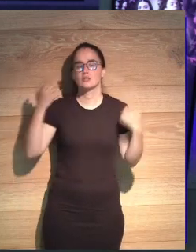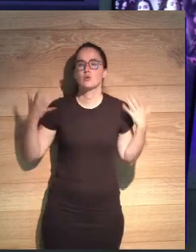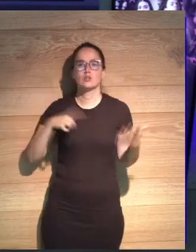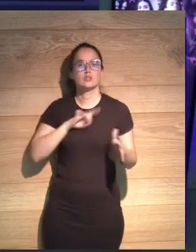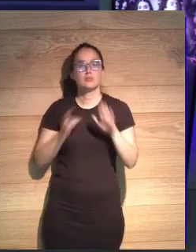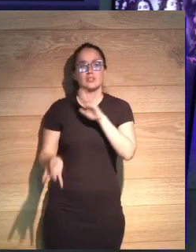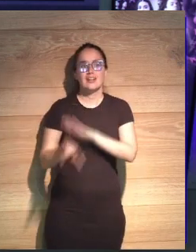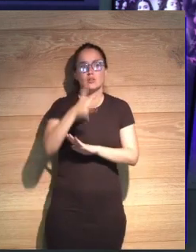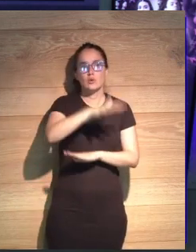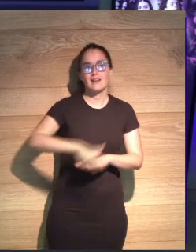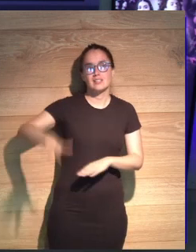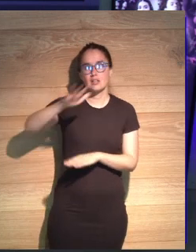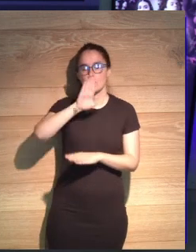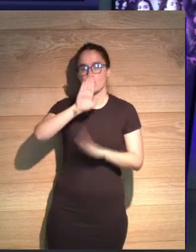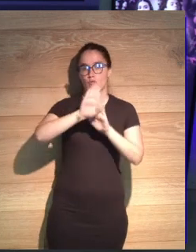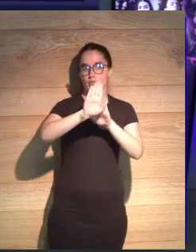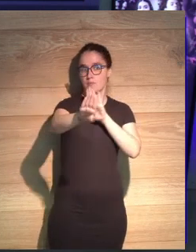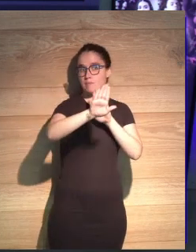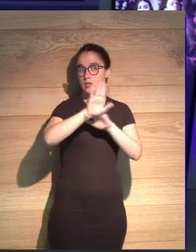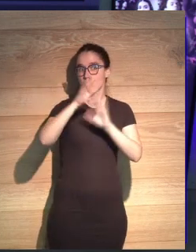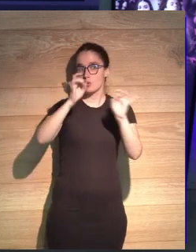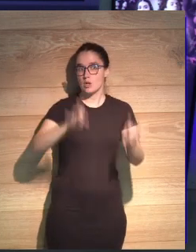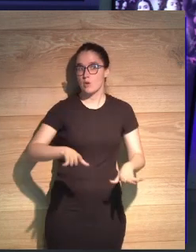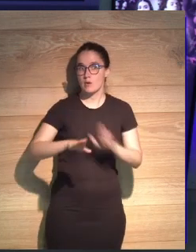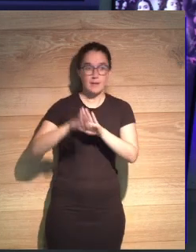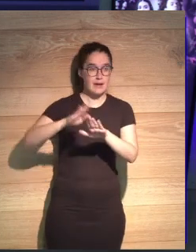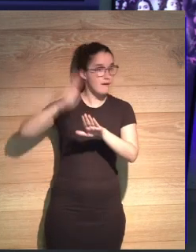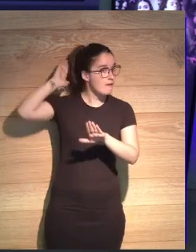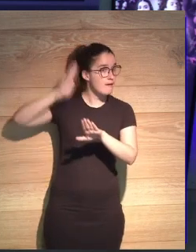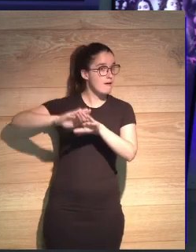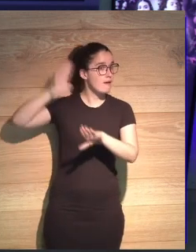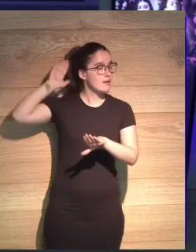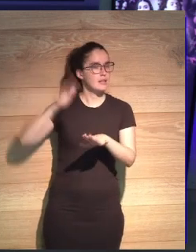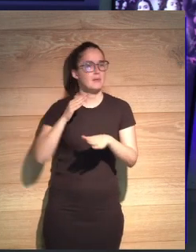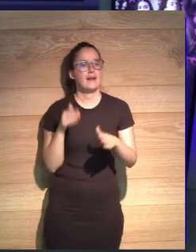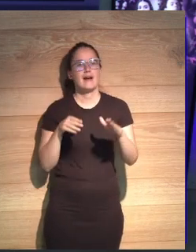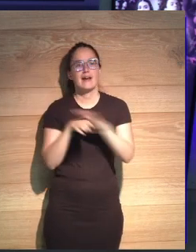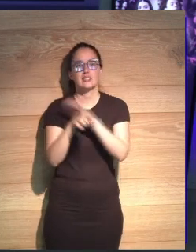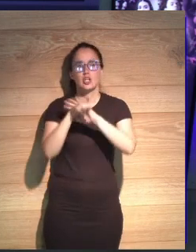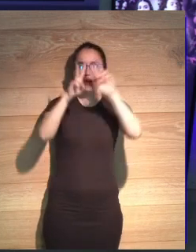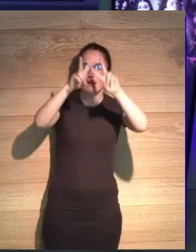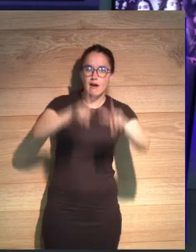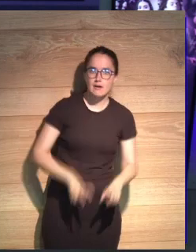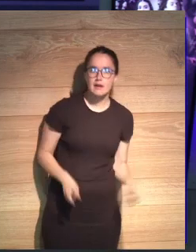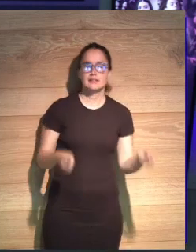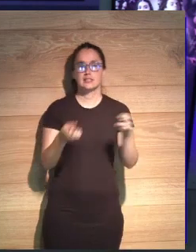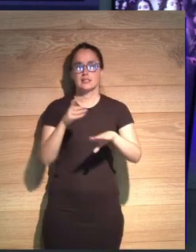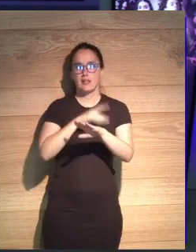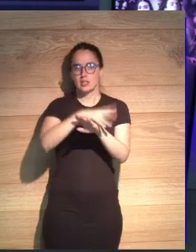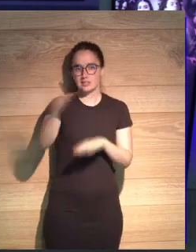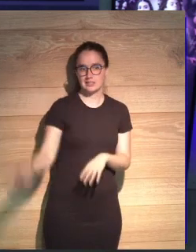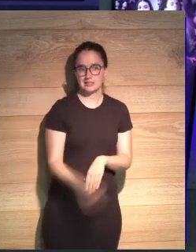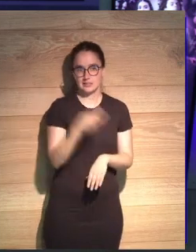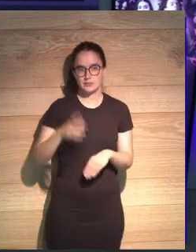health. So we are creating scenarios. There's a front end and a back end that